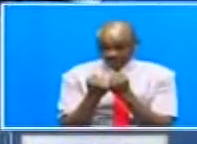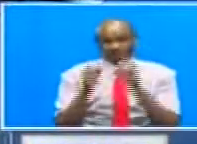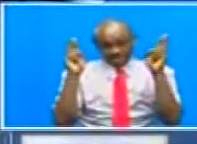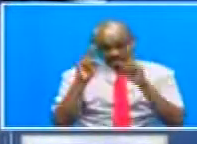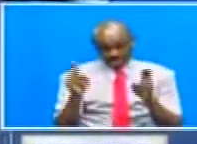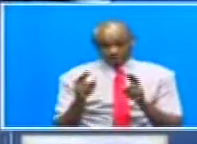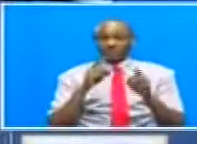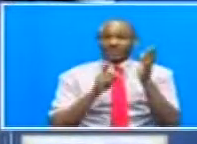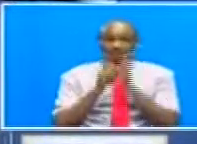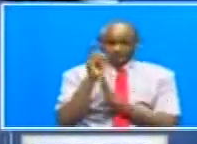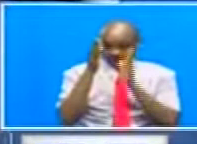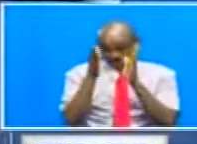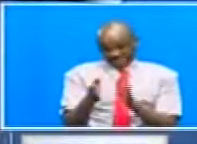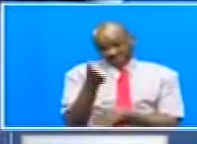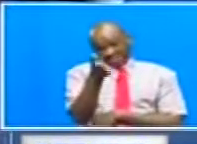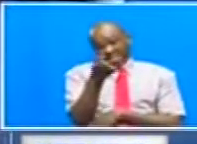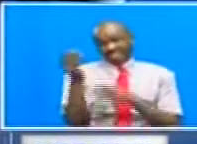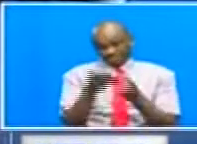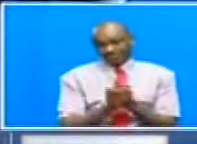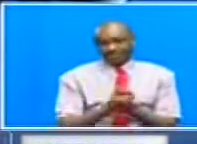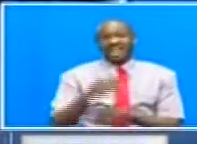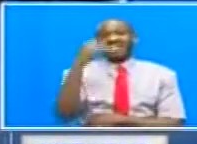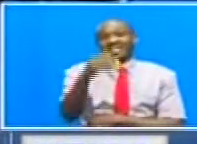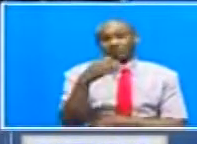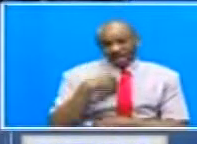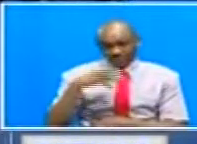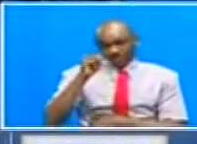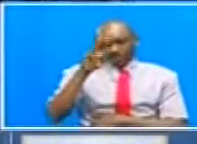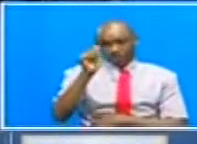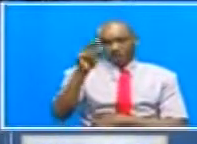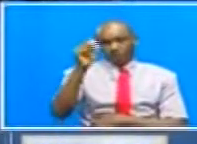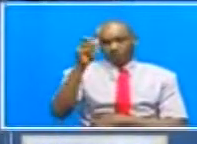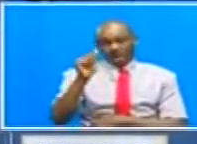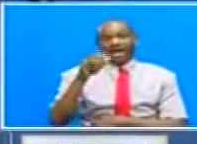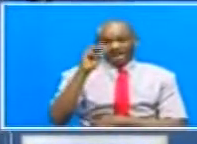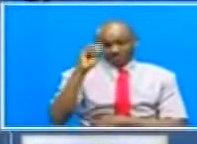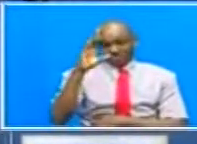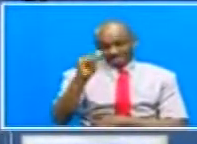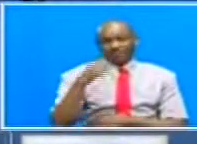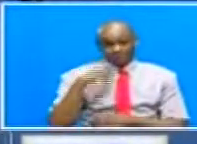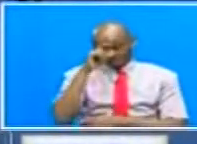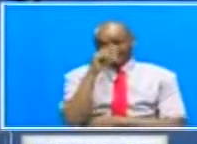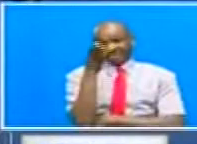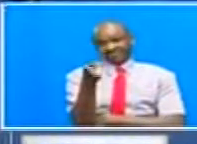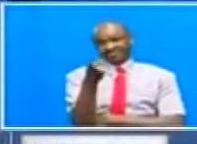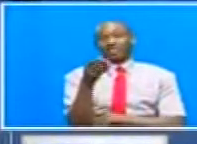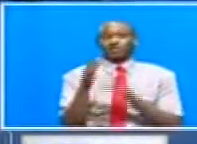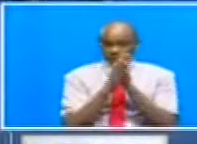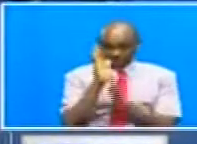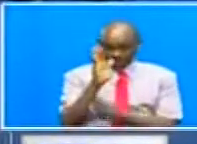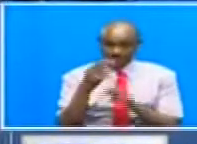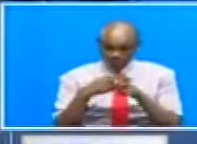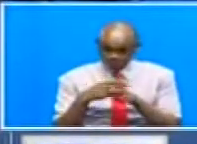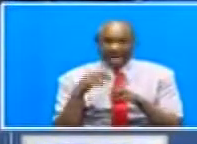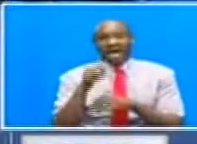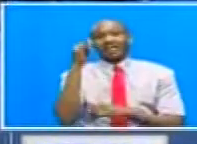Development, Associate Director there. Right next to him, we've got Mwaura Shege, an MCA for Ngara Ward. We'll be getting to your story in a moment. And